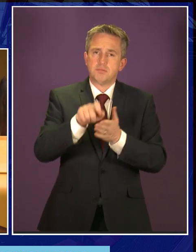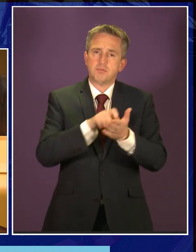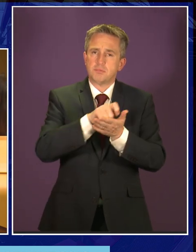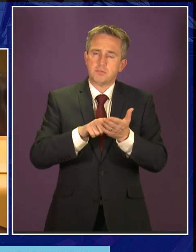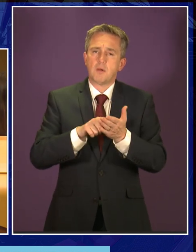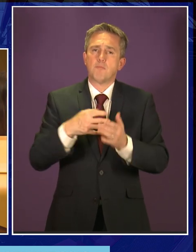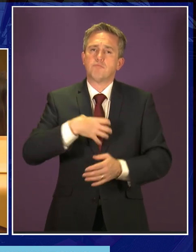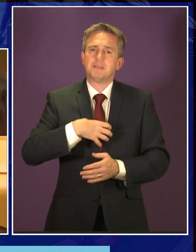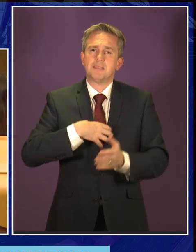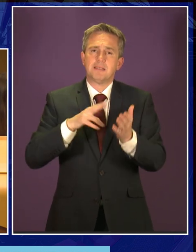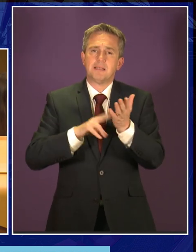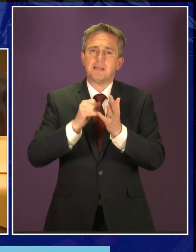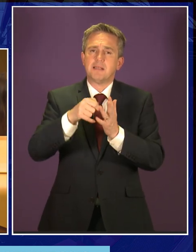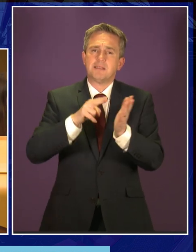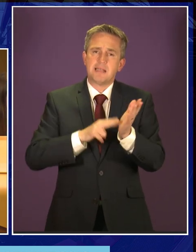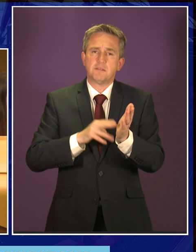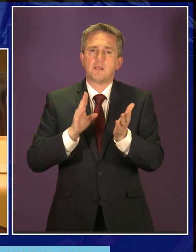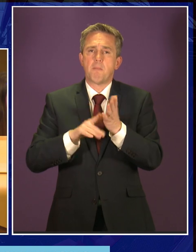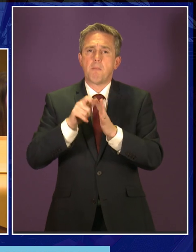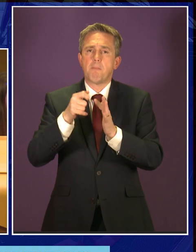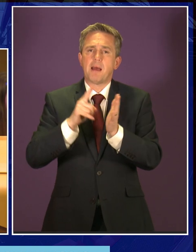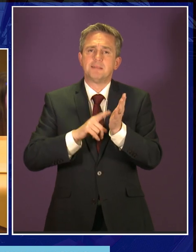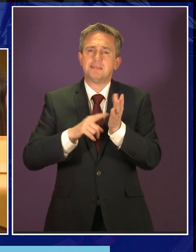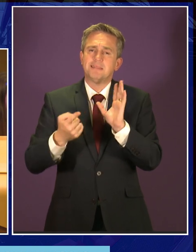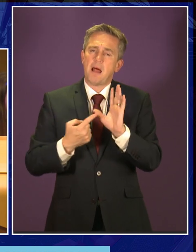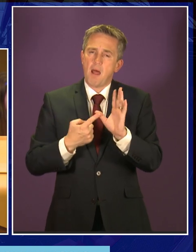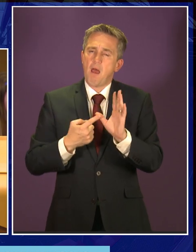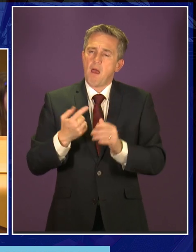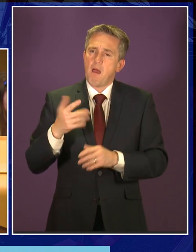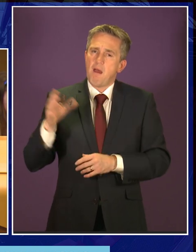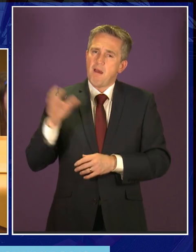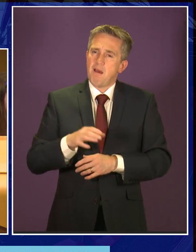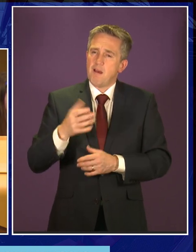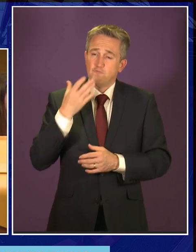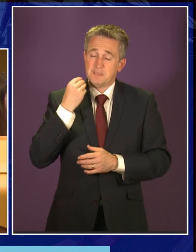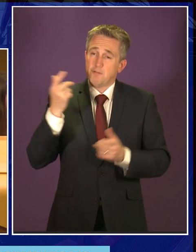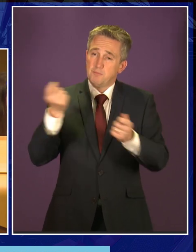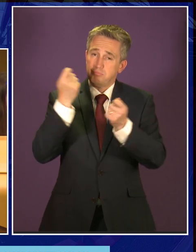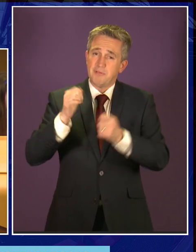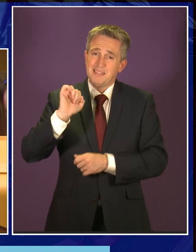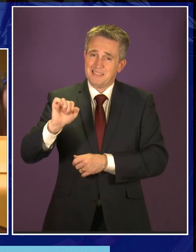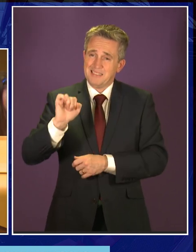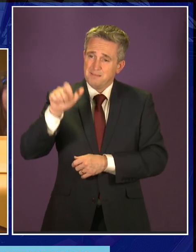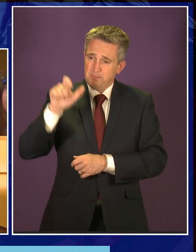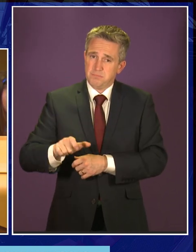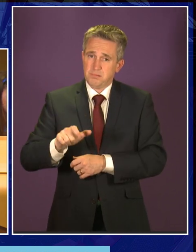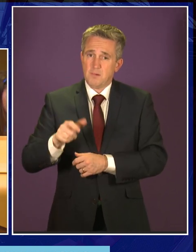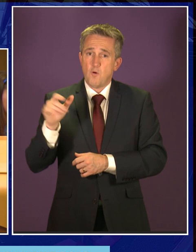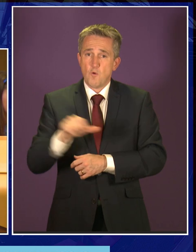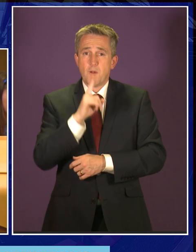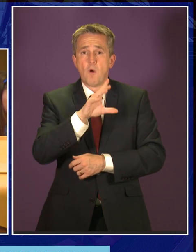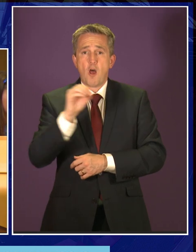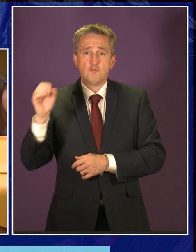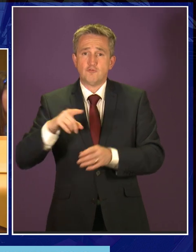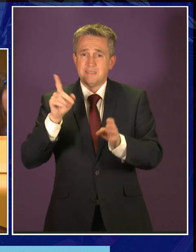Nelson Mandela. This summit also coincides with our centenary celebration of this icon, who will have been turned 100 years this